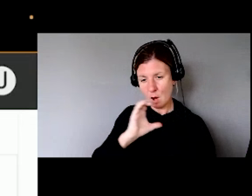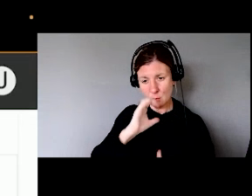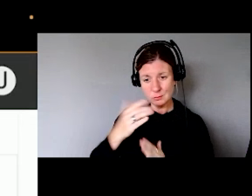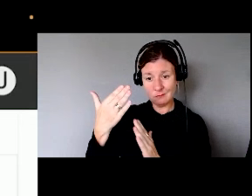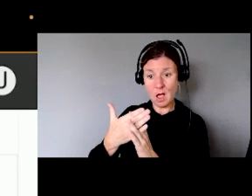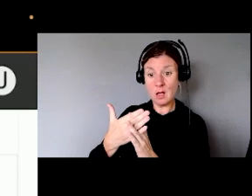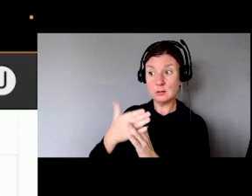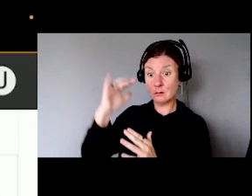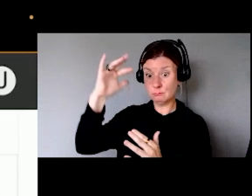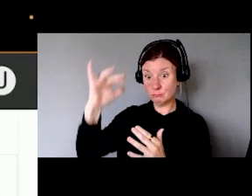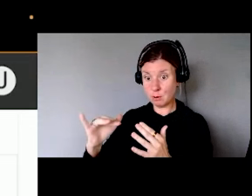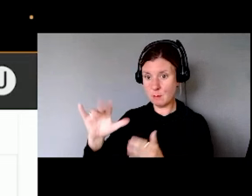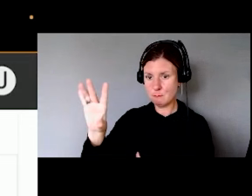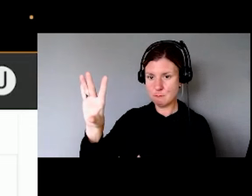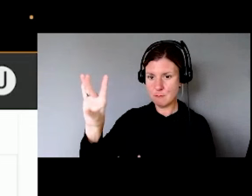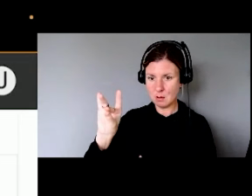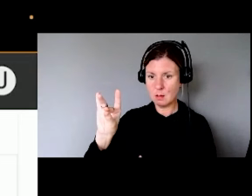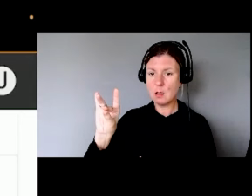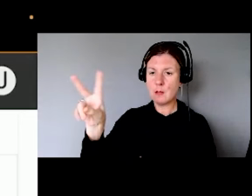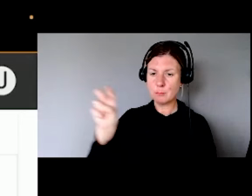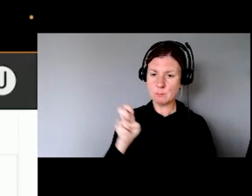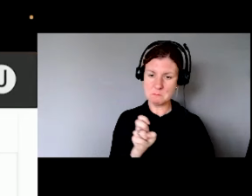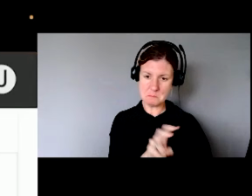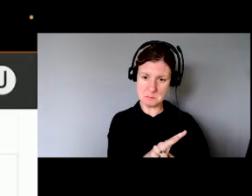to select from your desktop's binder.